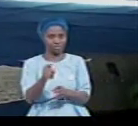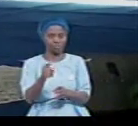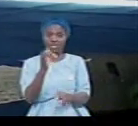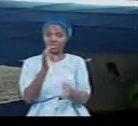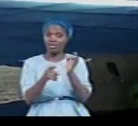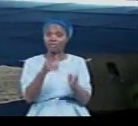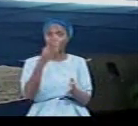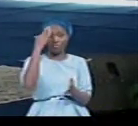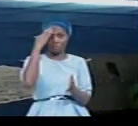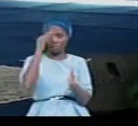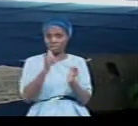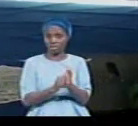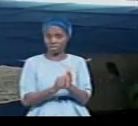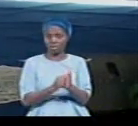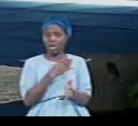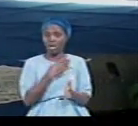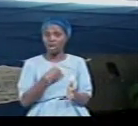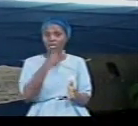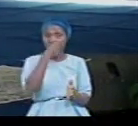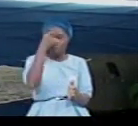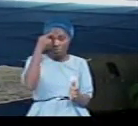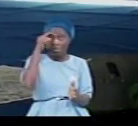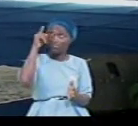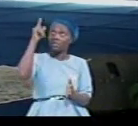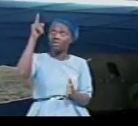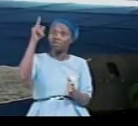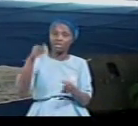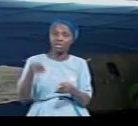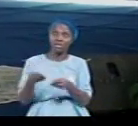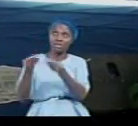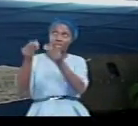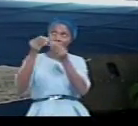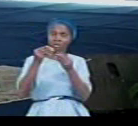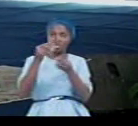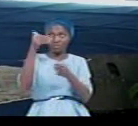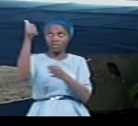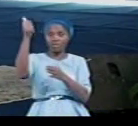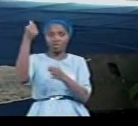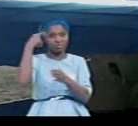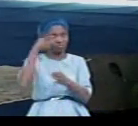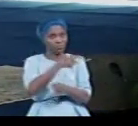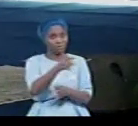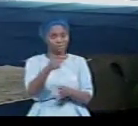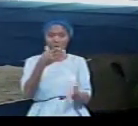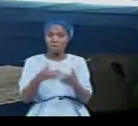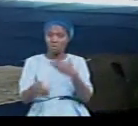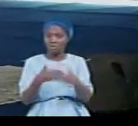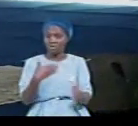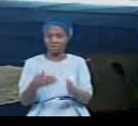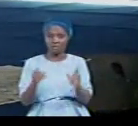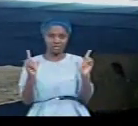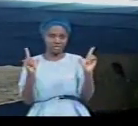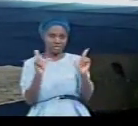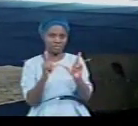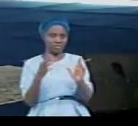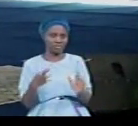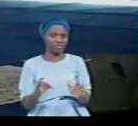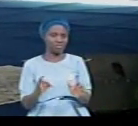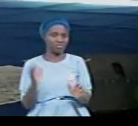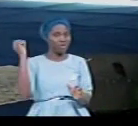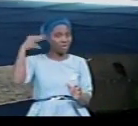realize that, and because he gave himself for you, whatever level of grace you need, it